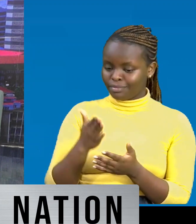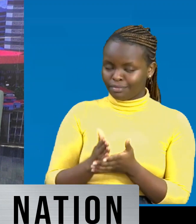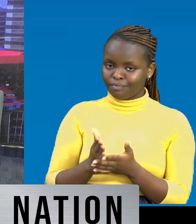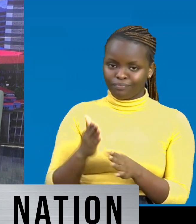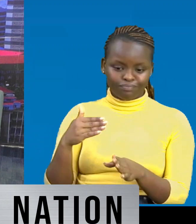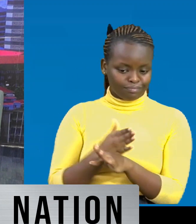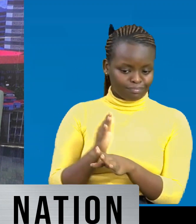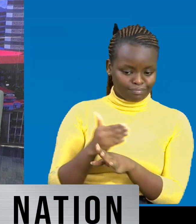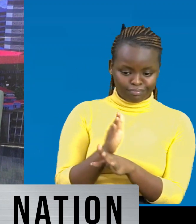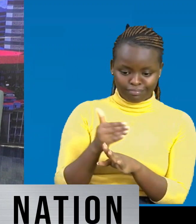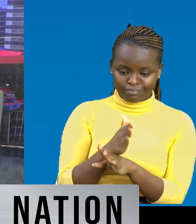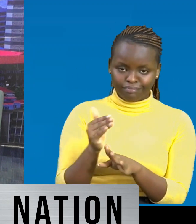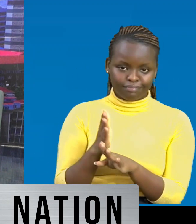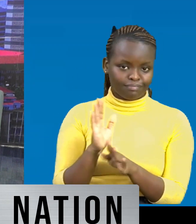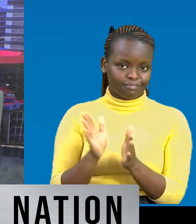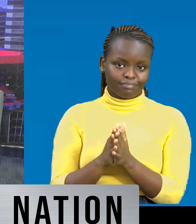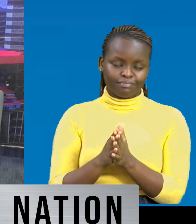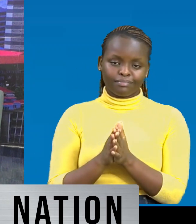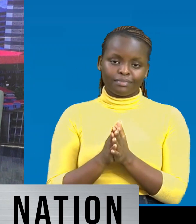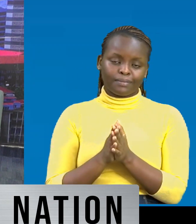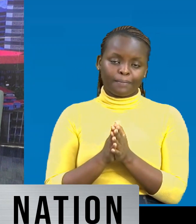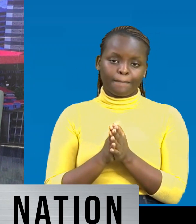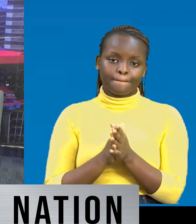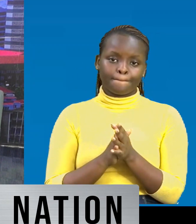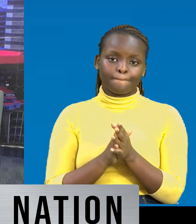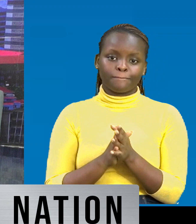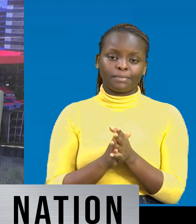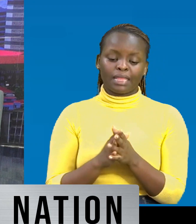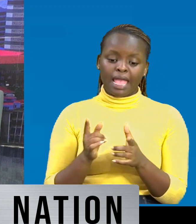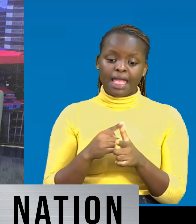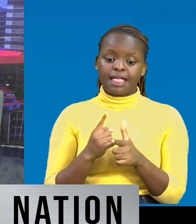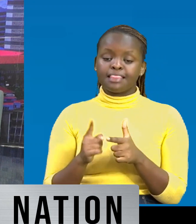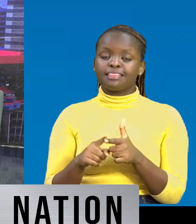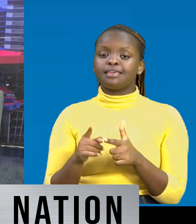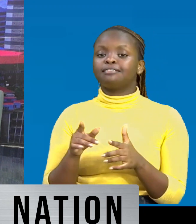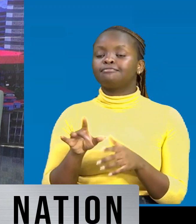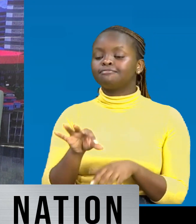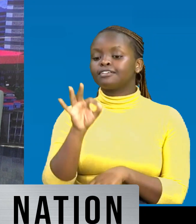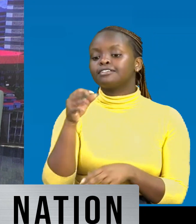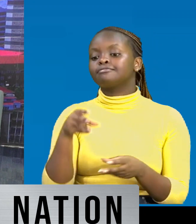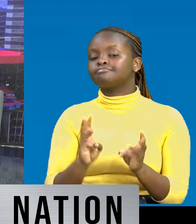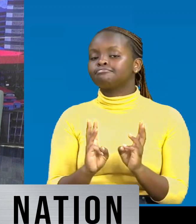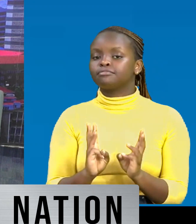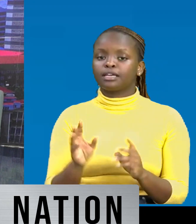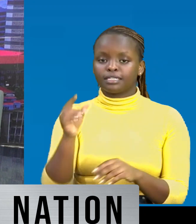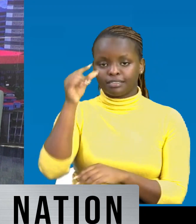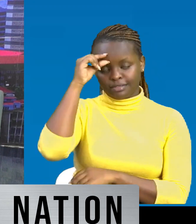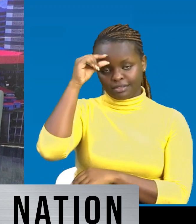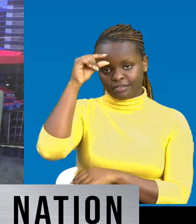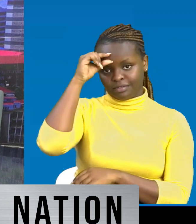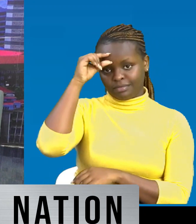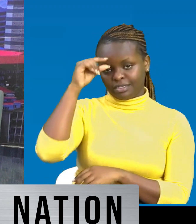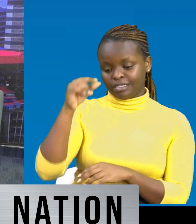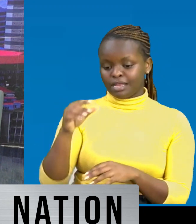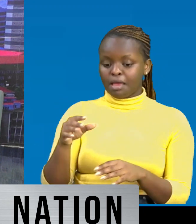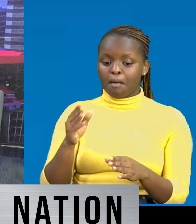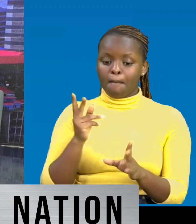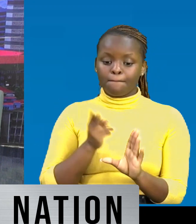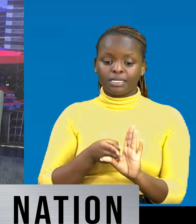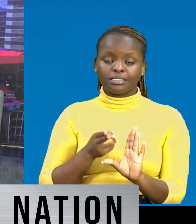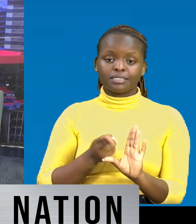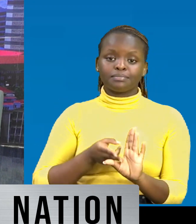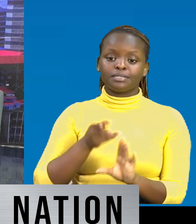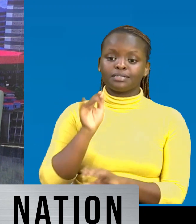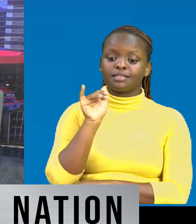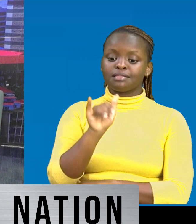cornered and conned and what have you, then we must find a way as government to participate in that eviction. And the law we are talking about